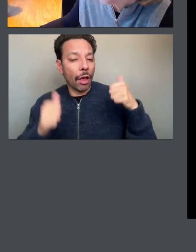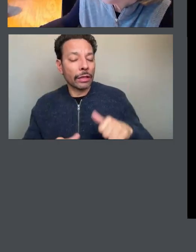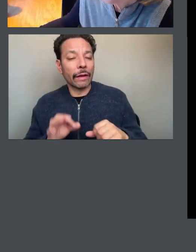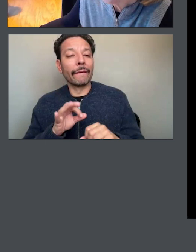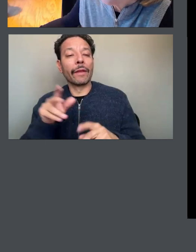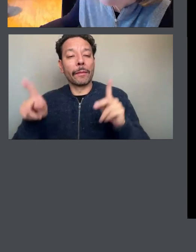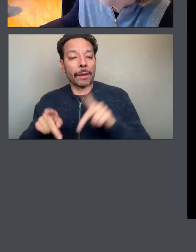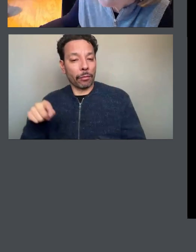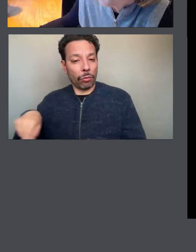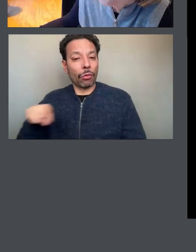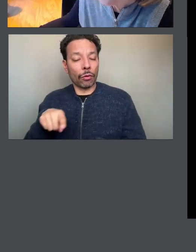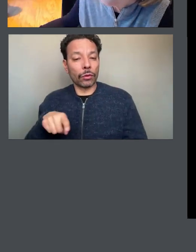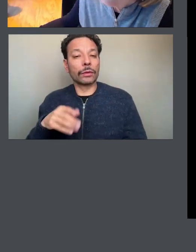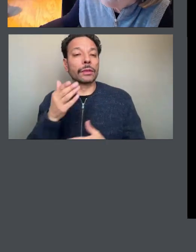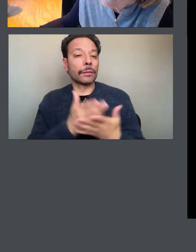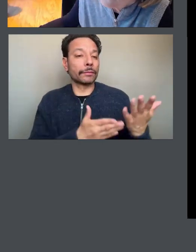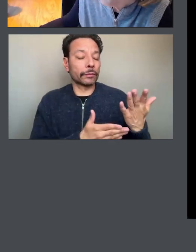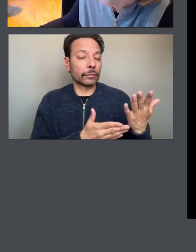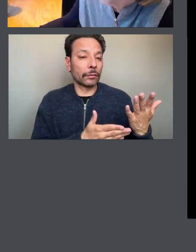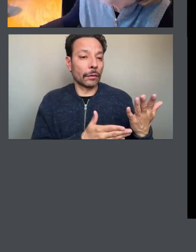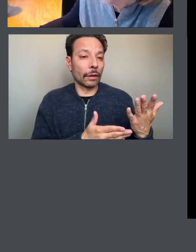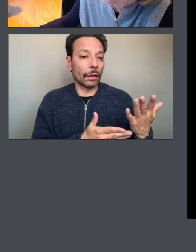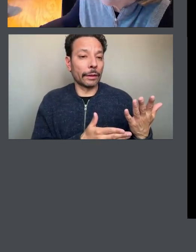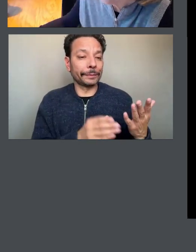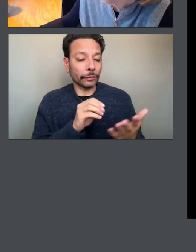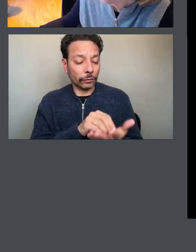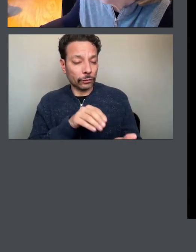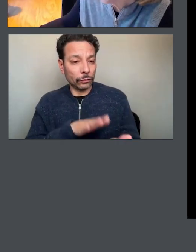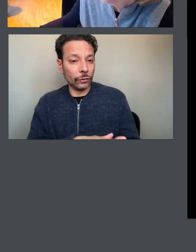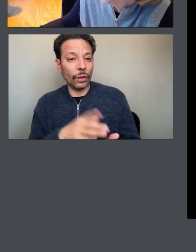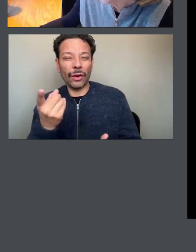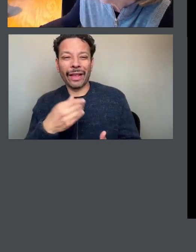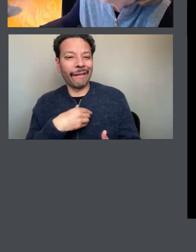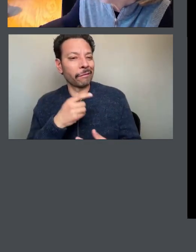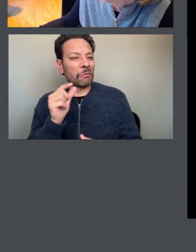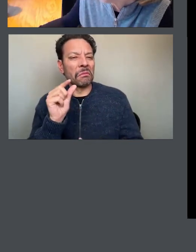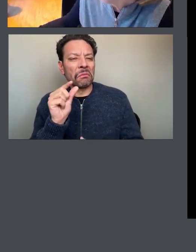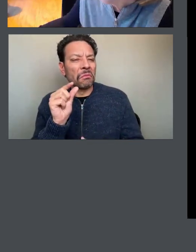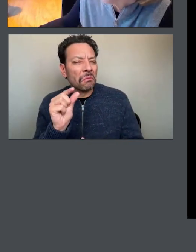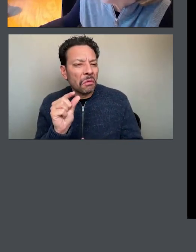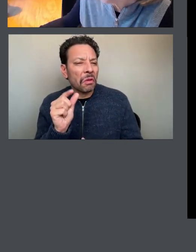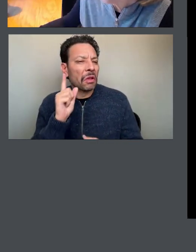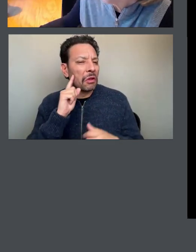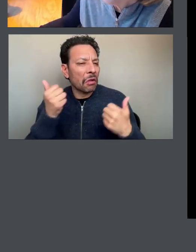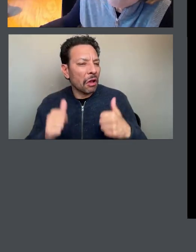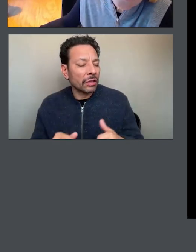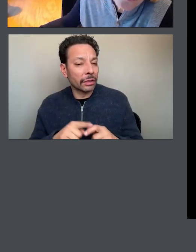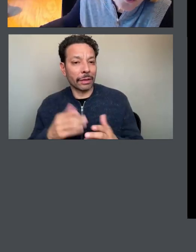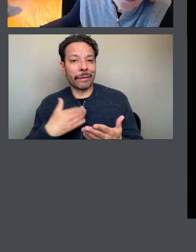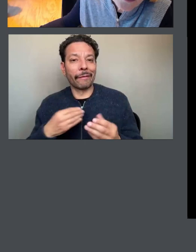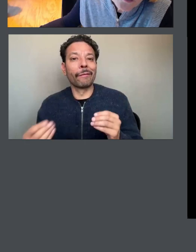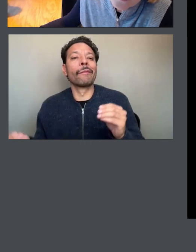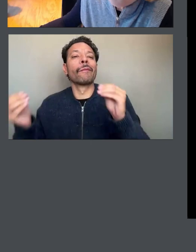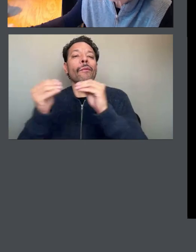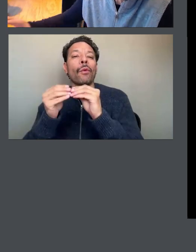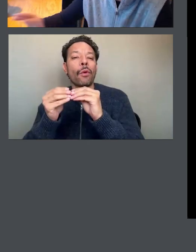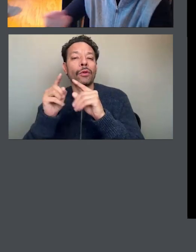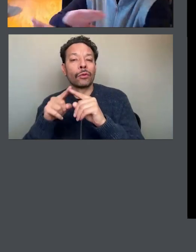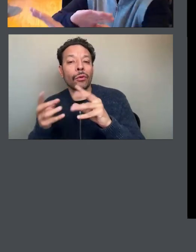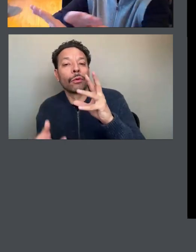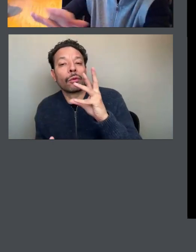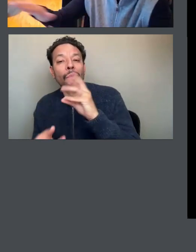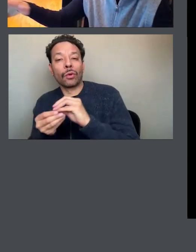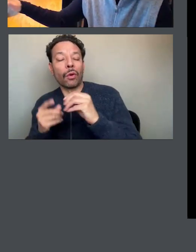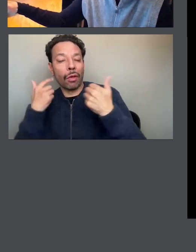respondents. So some noted that they only had a little hearing loss and some had more significant to total hearing loss.